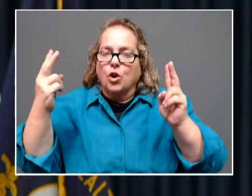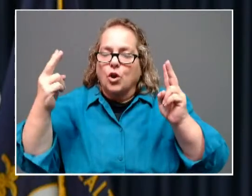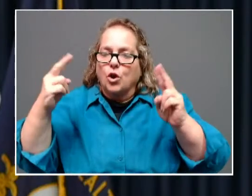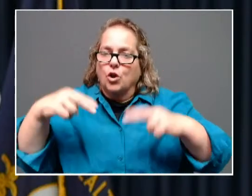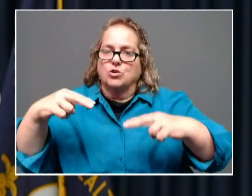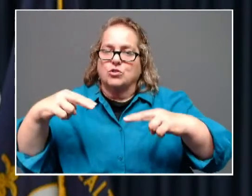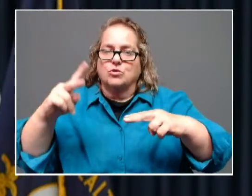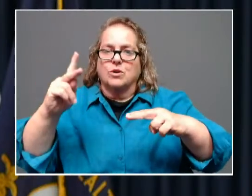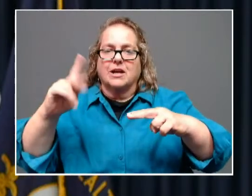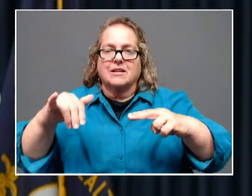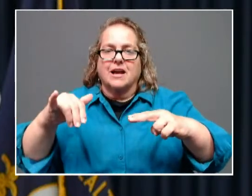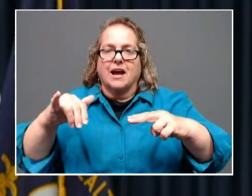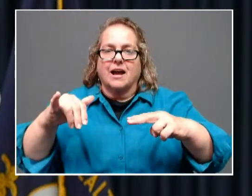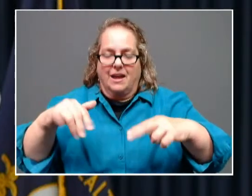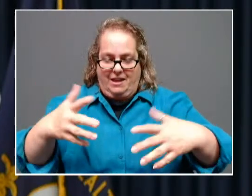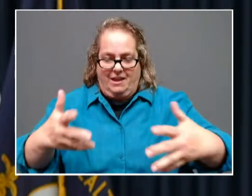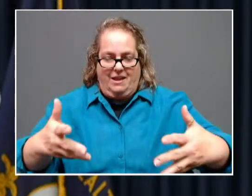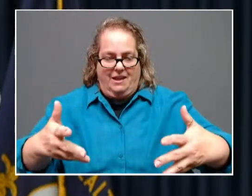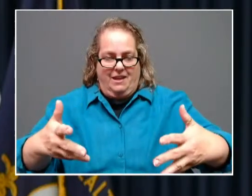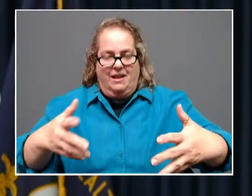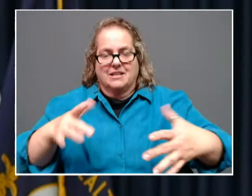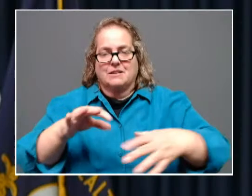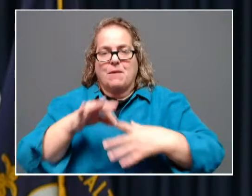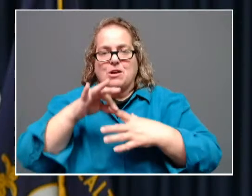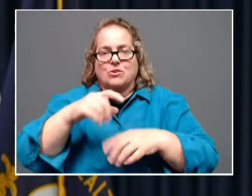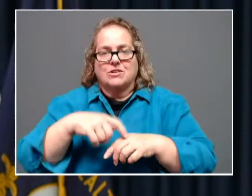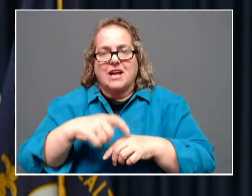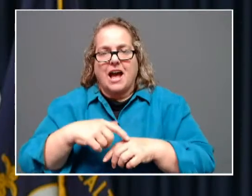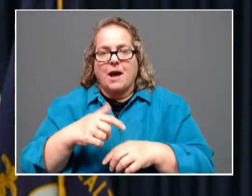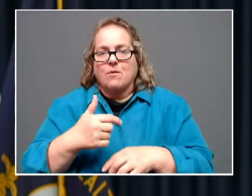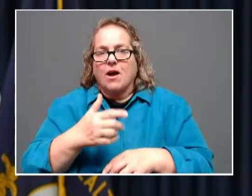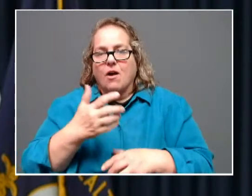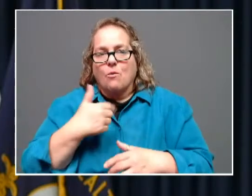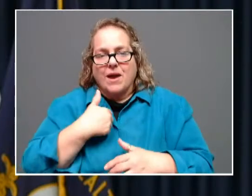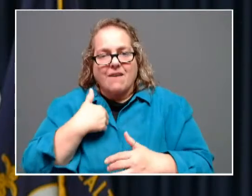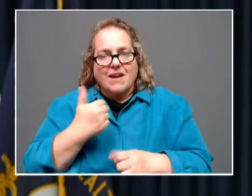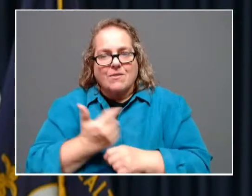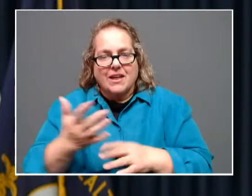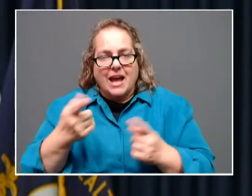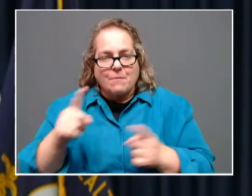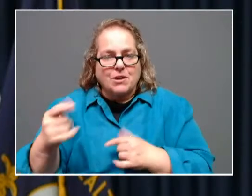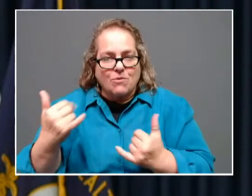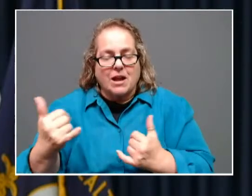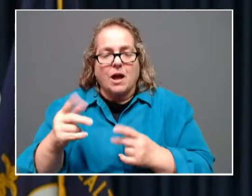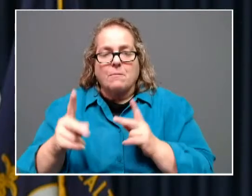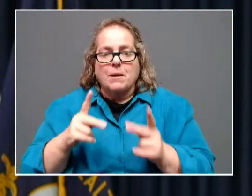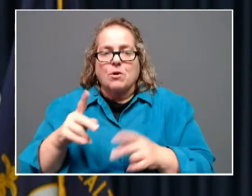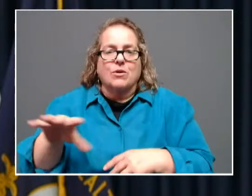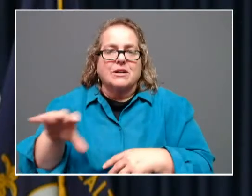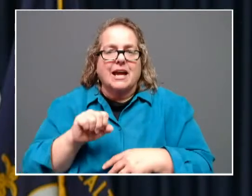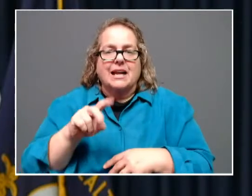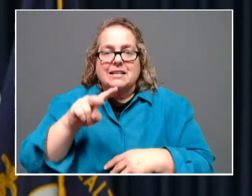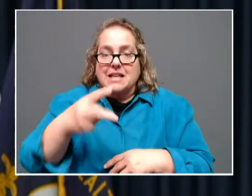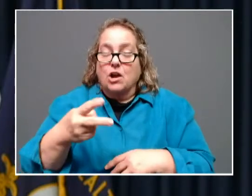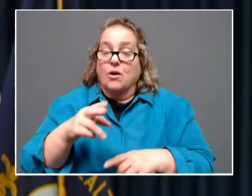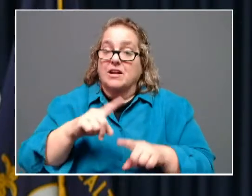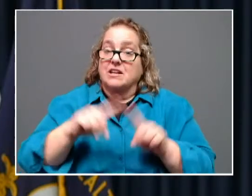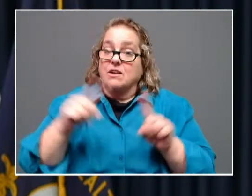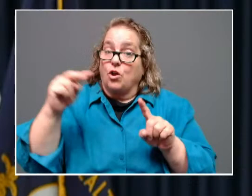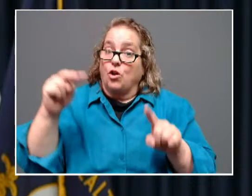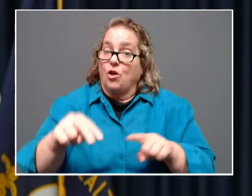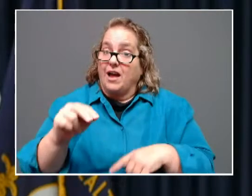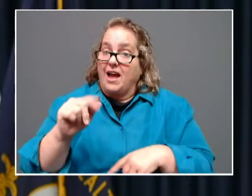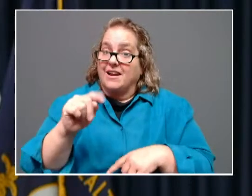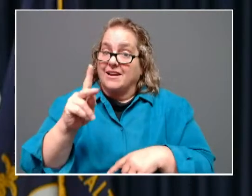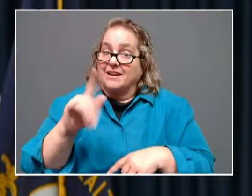with everything we have going on right now. We've talked about how people are taking a second or a different look at Kentucky with all the